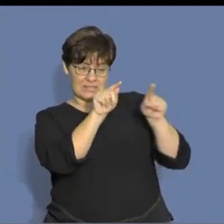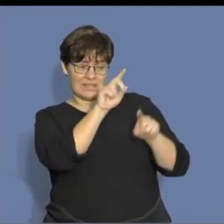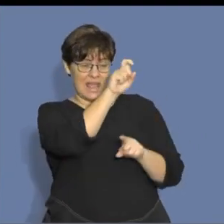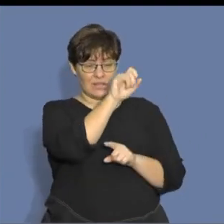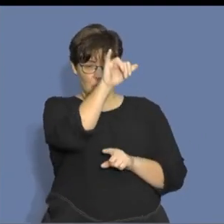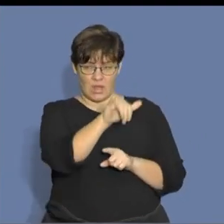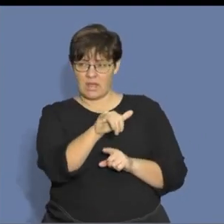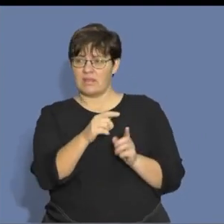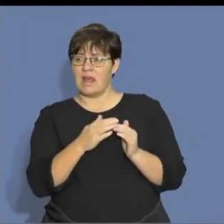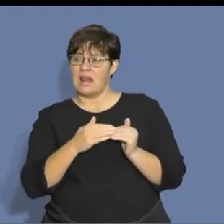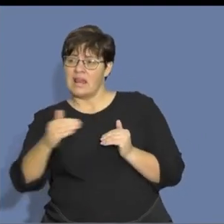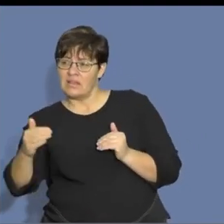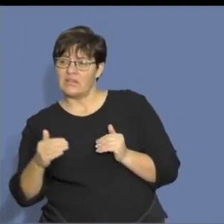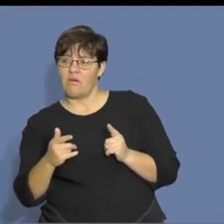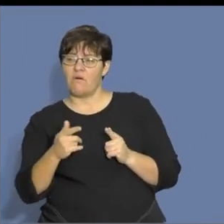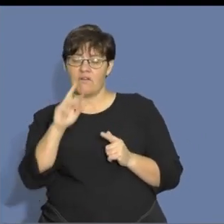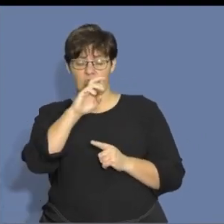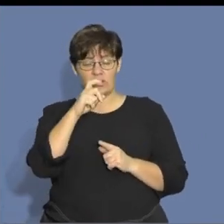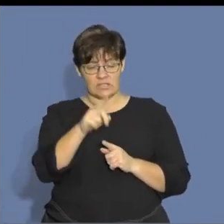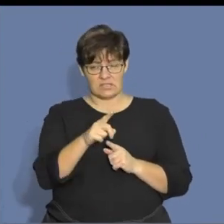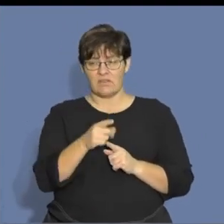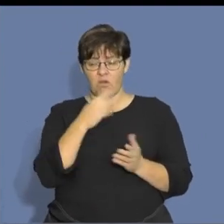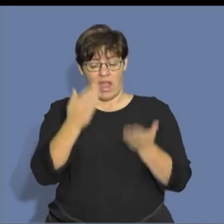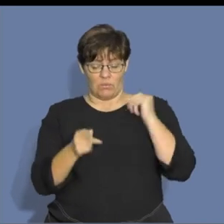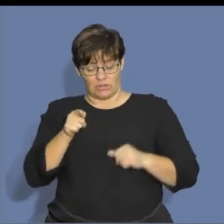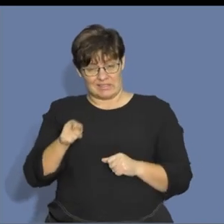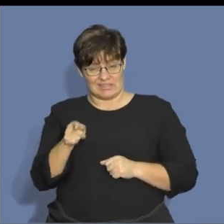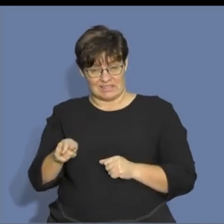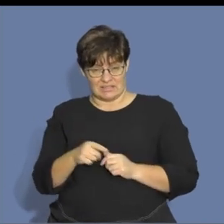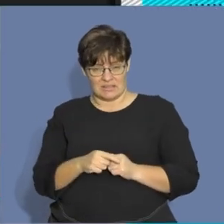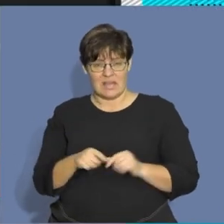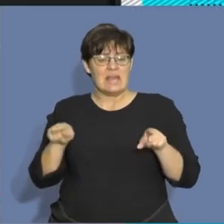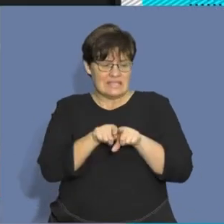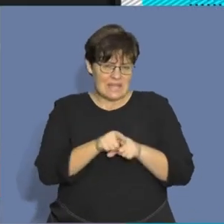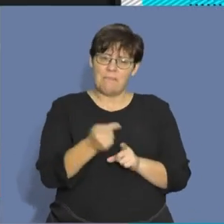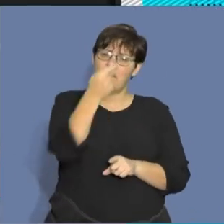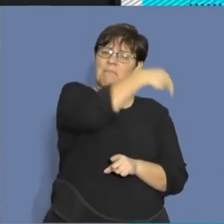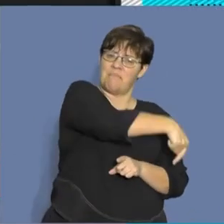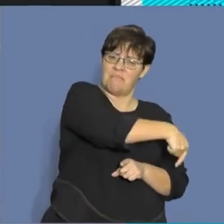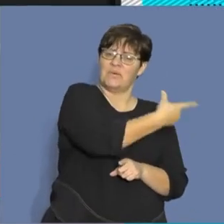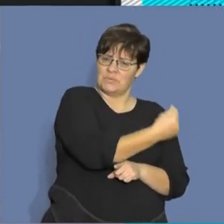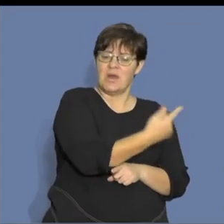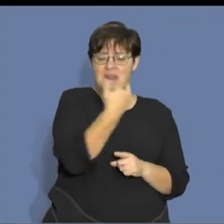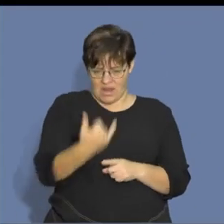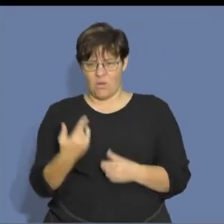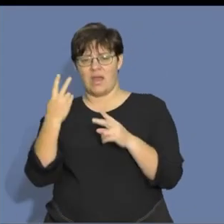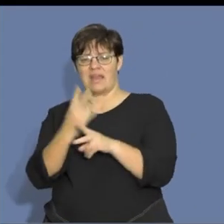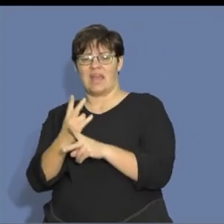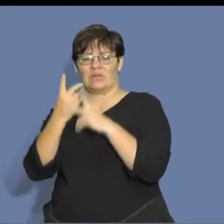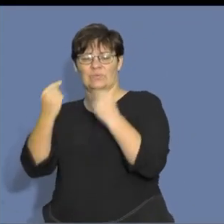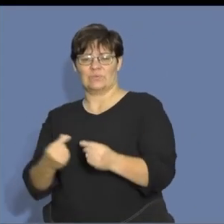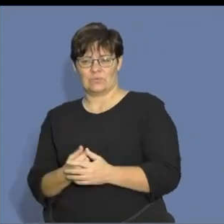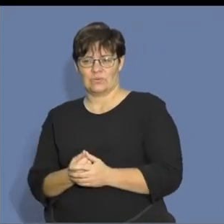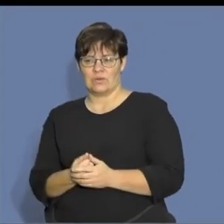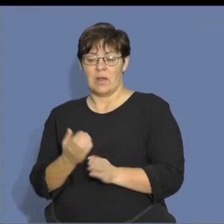length of the radius of that equation. It's exactly the same as the question that we just did, but the previous